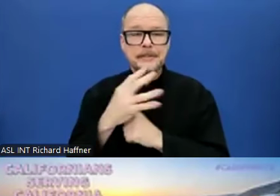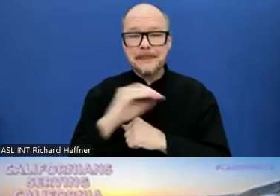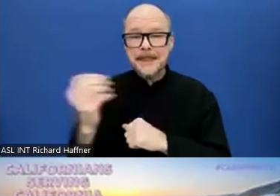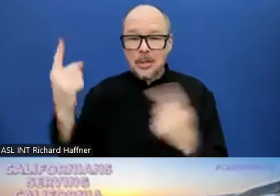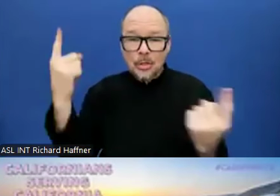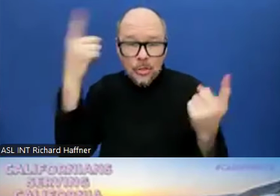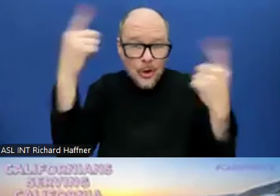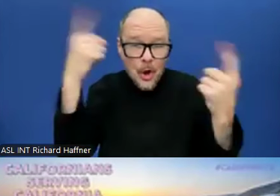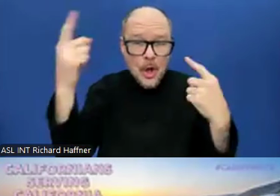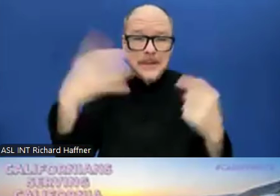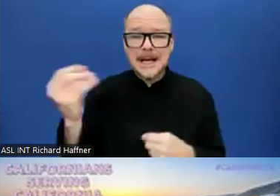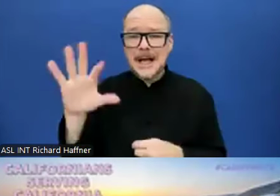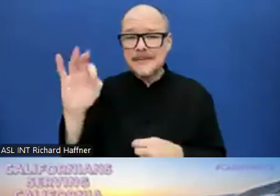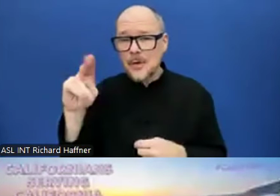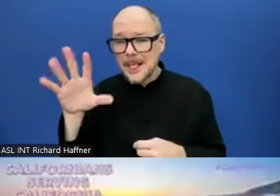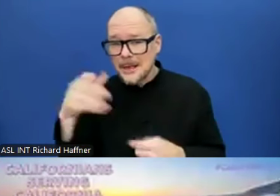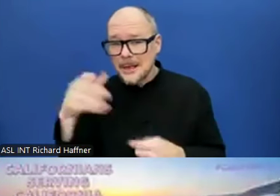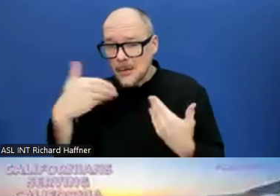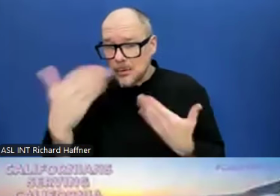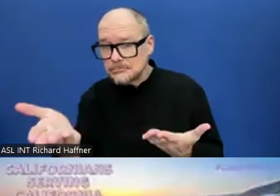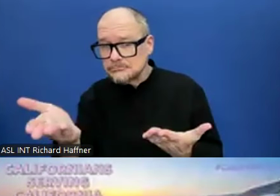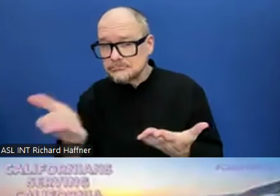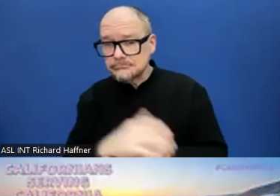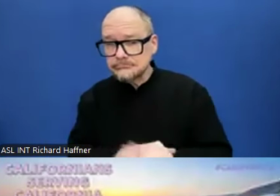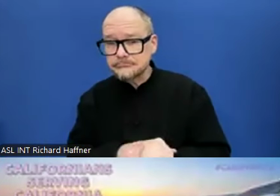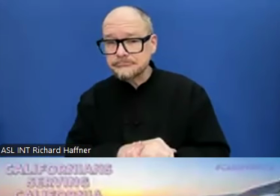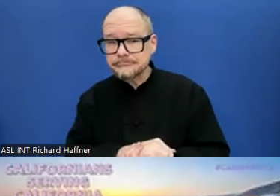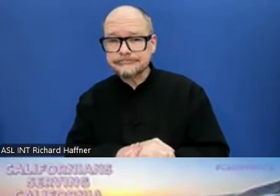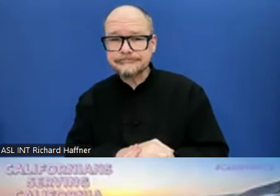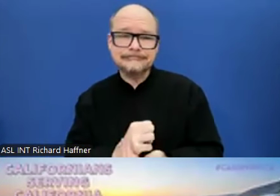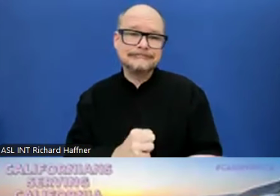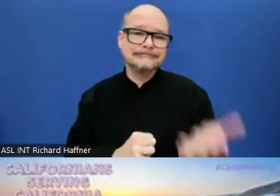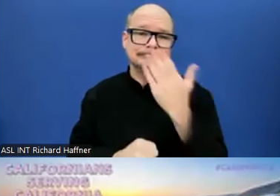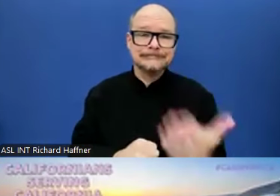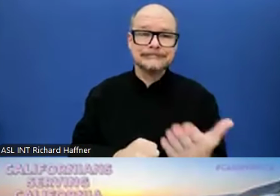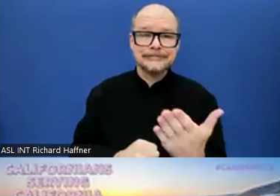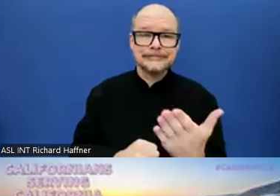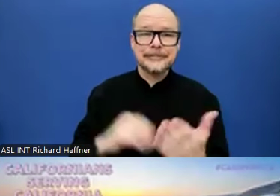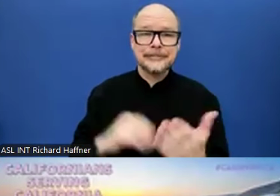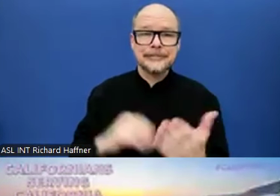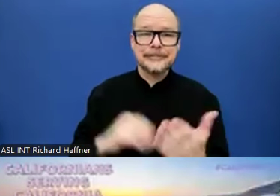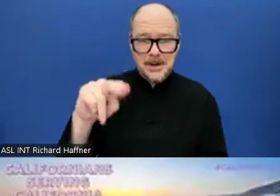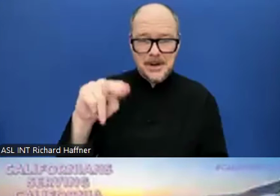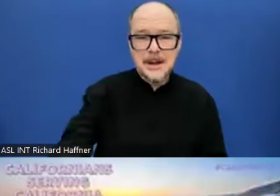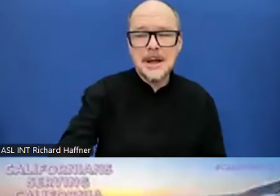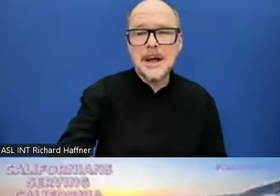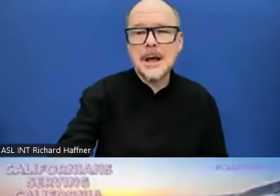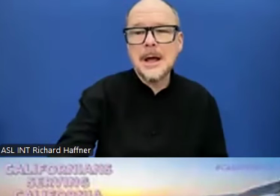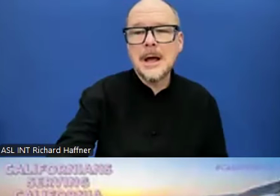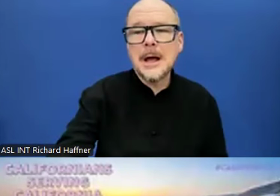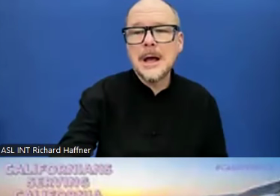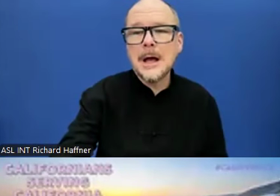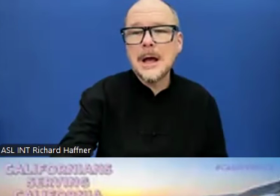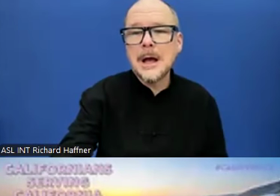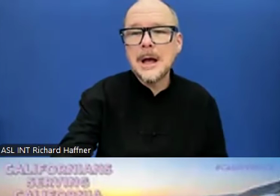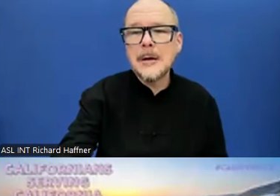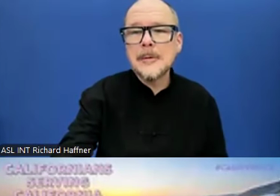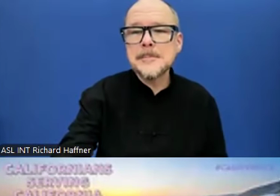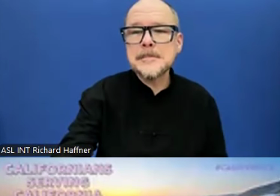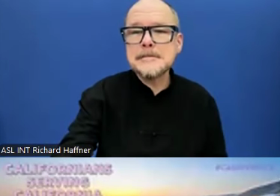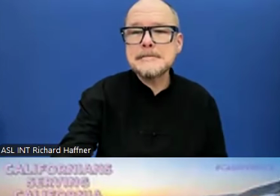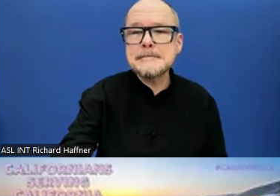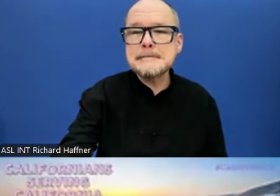see your hand. Please go ahead. Thank you, Karen. I appreciate the opportunity to kind of weigh in and hear again at the